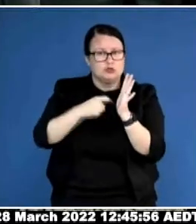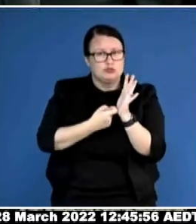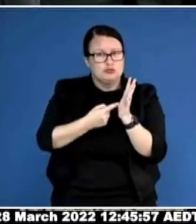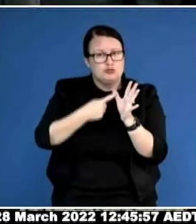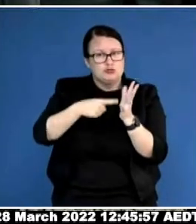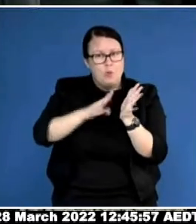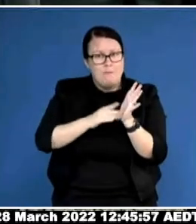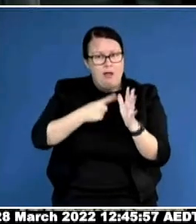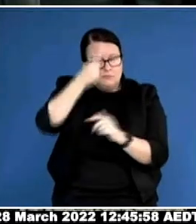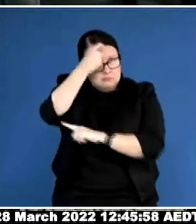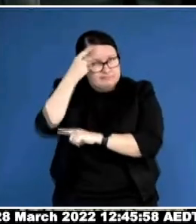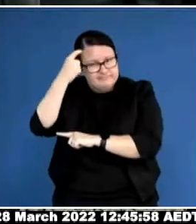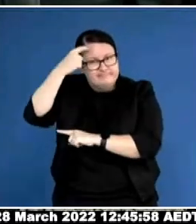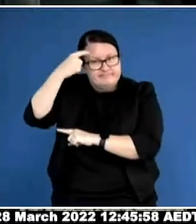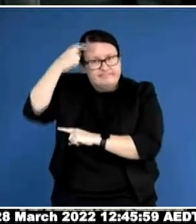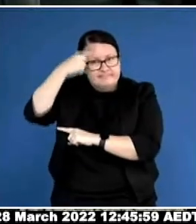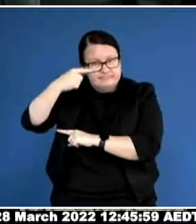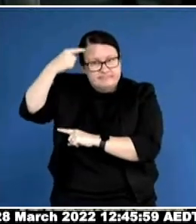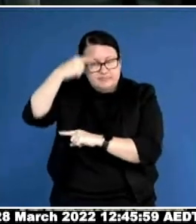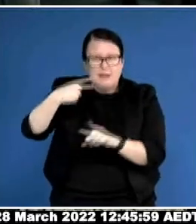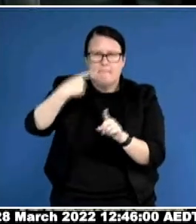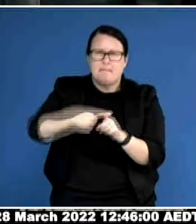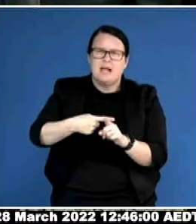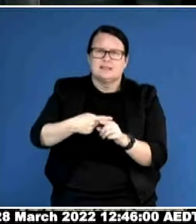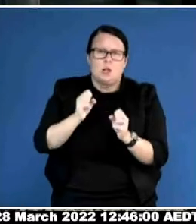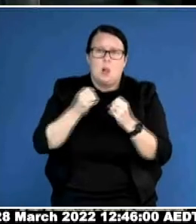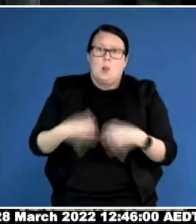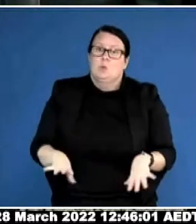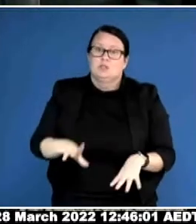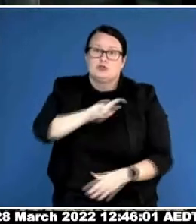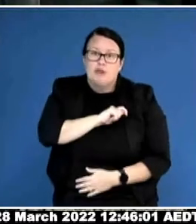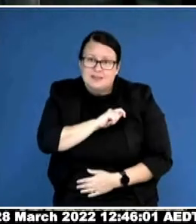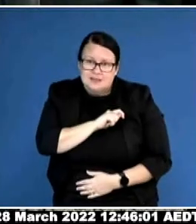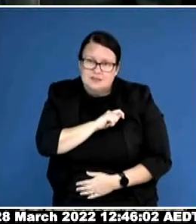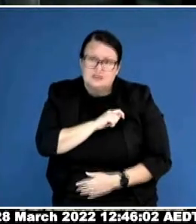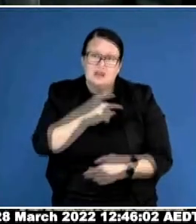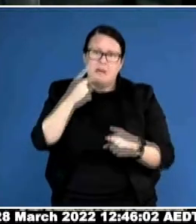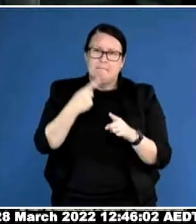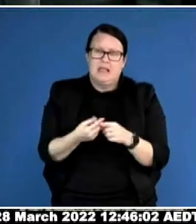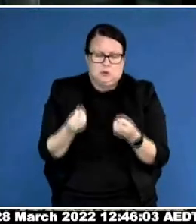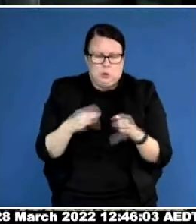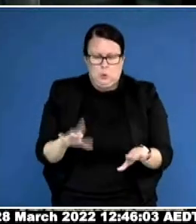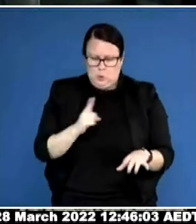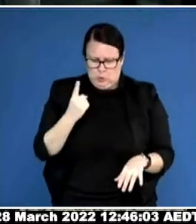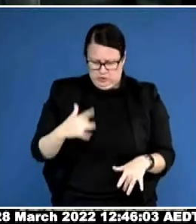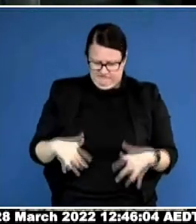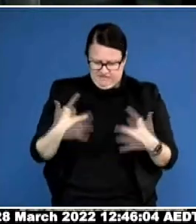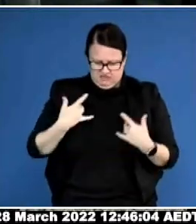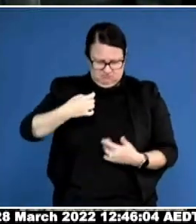this layer of distrust, and this layer about the sense of who you are and yourself?